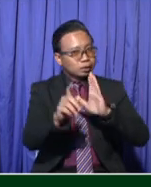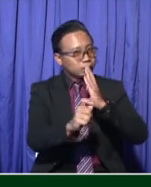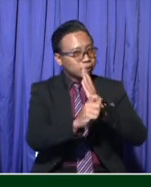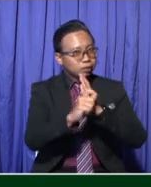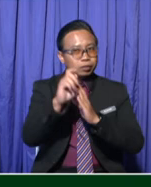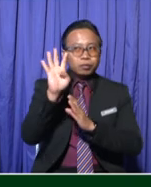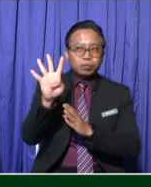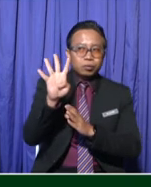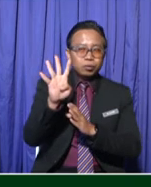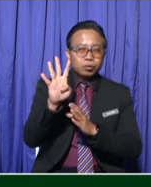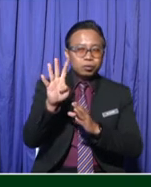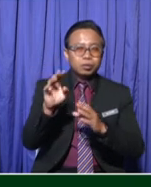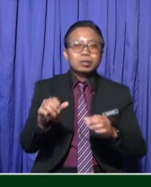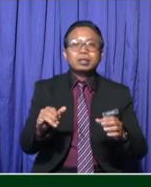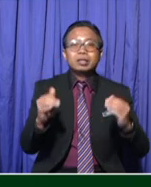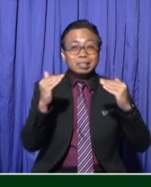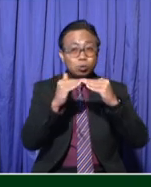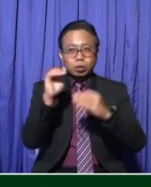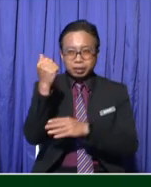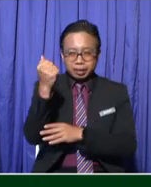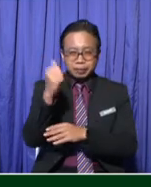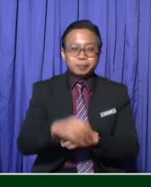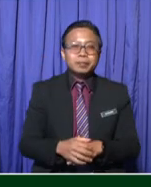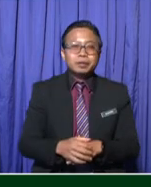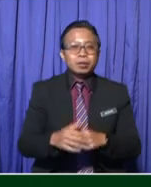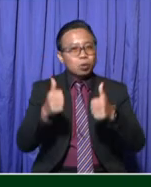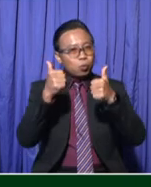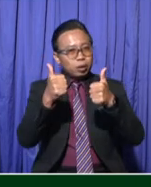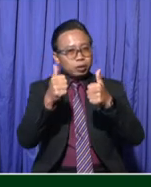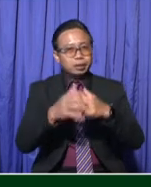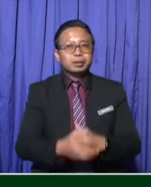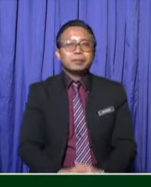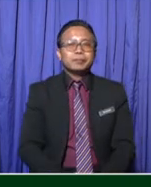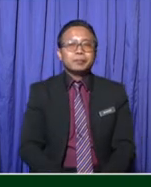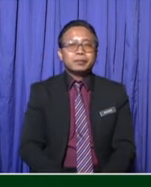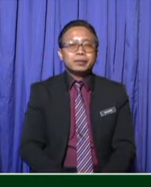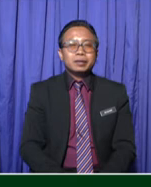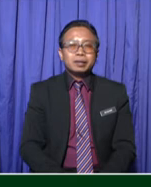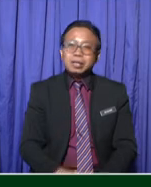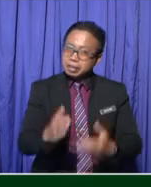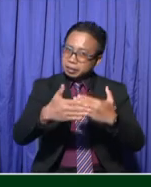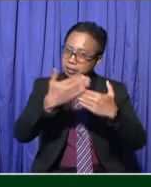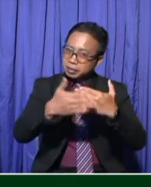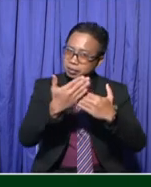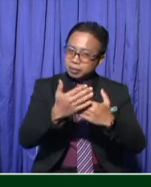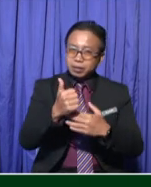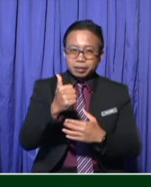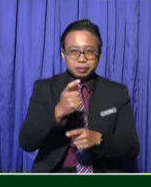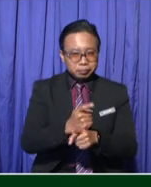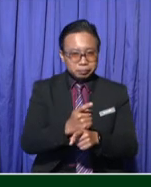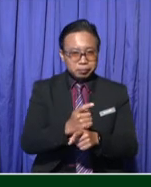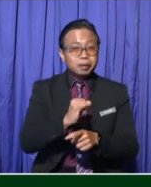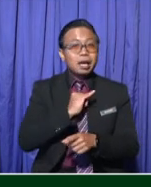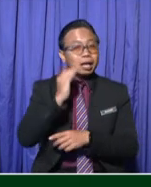4 equals 10. Well done! It's easy, right? I